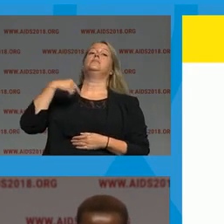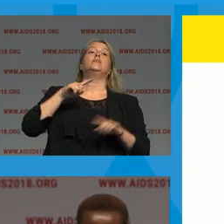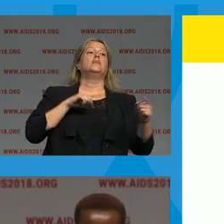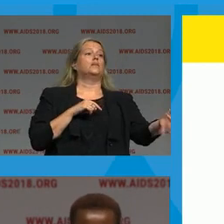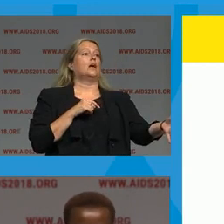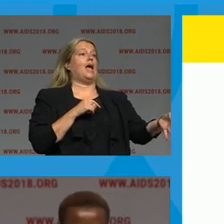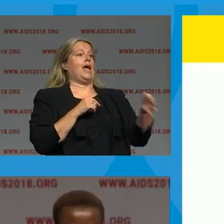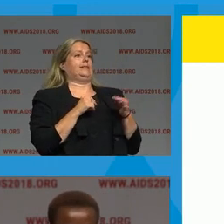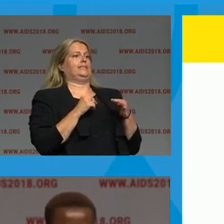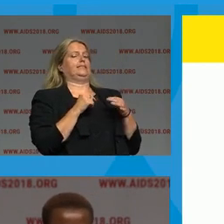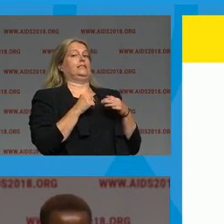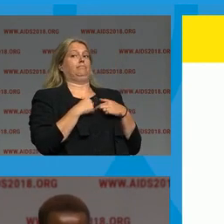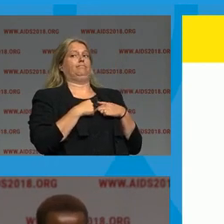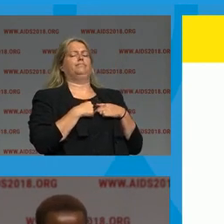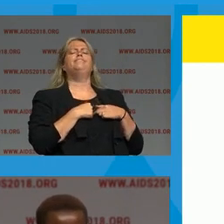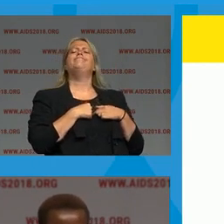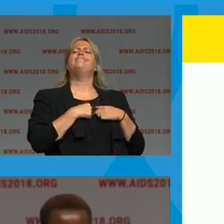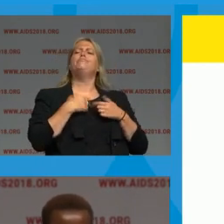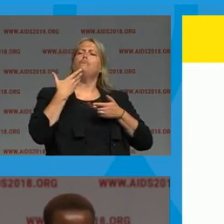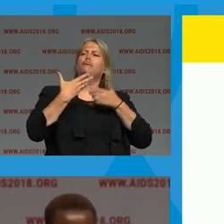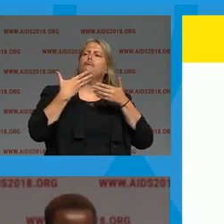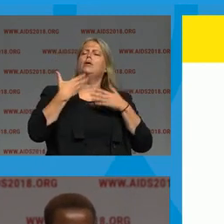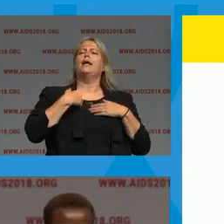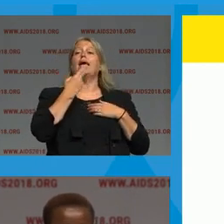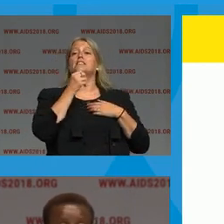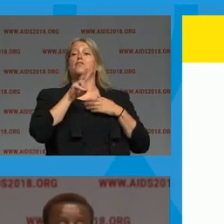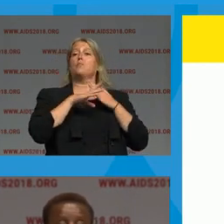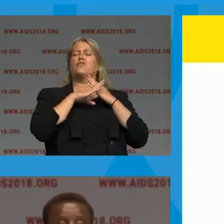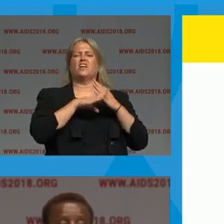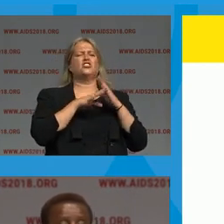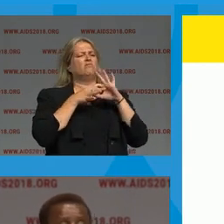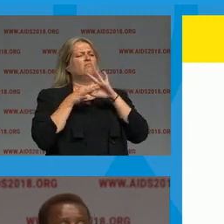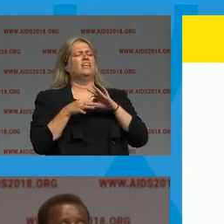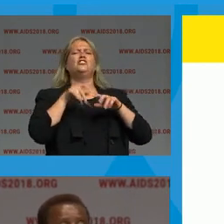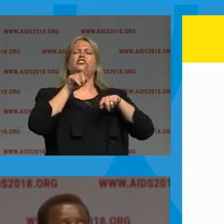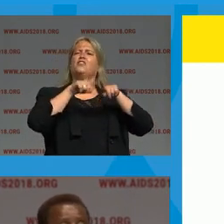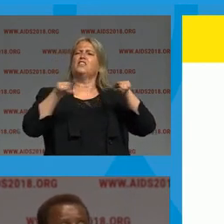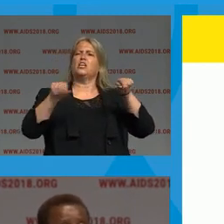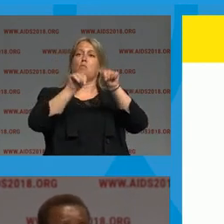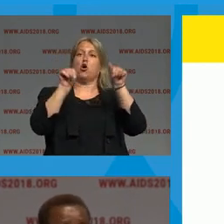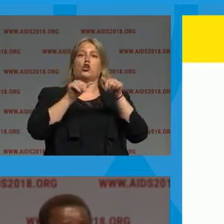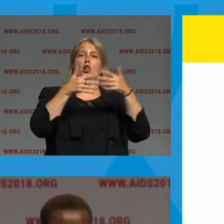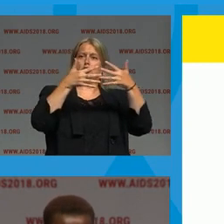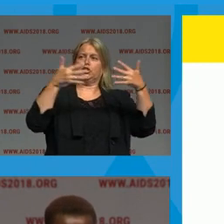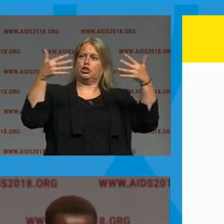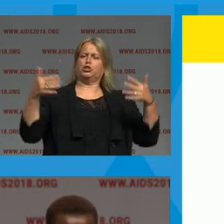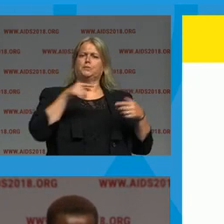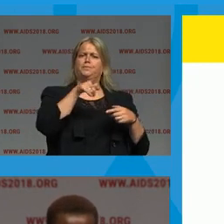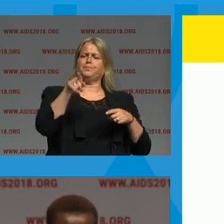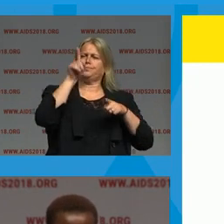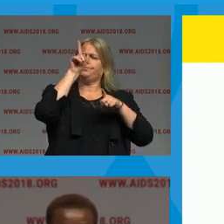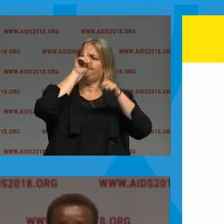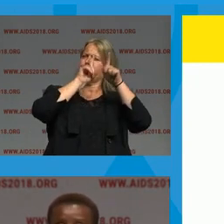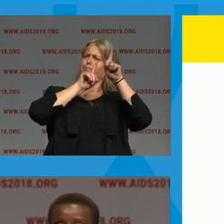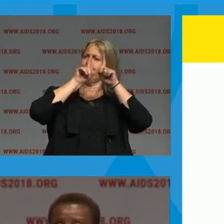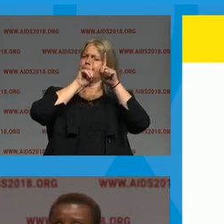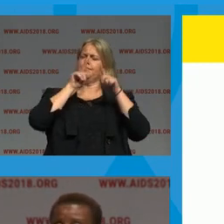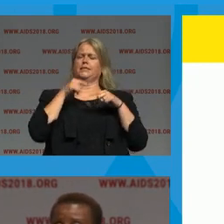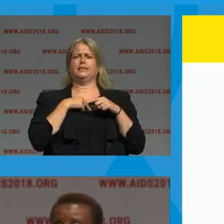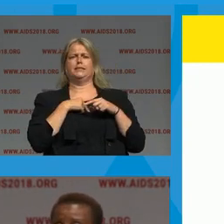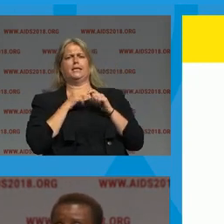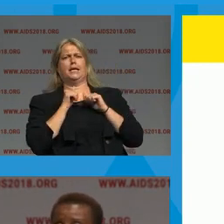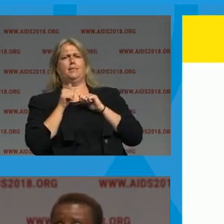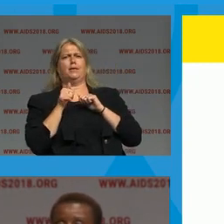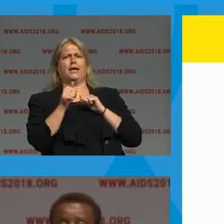about differentiated models of HIV prevention, I reflected on what the expectations would be for a while, and three